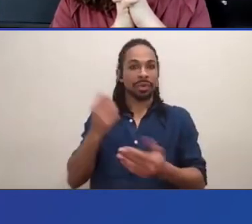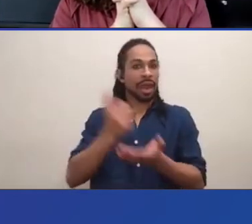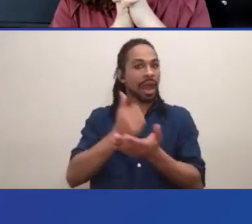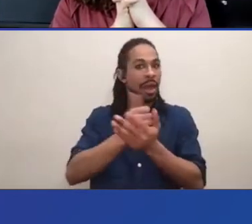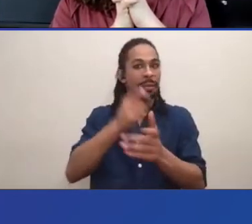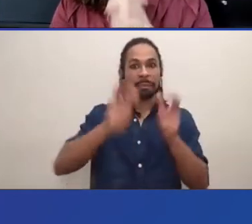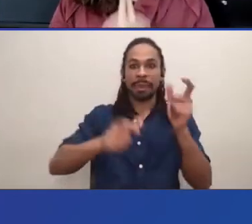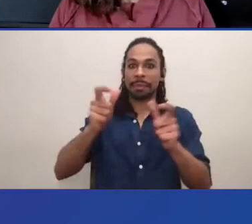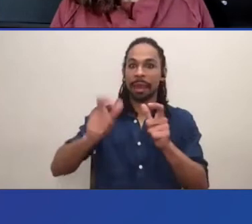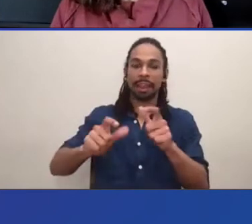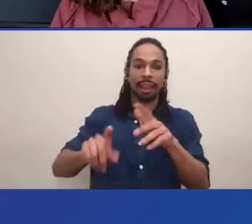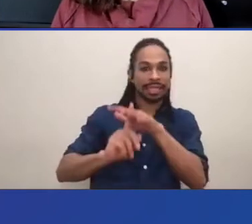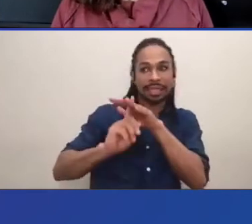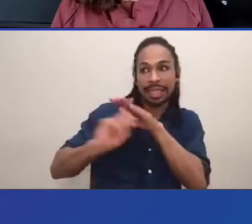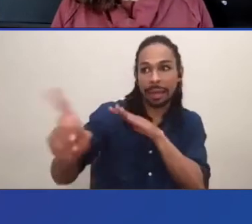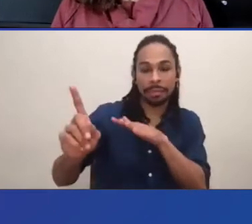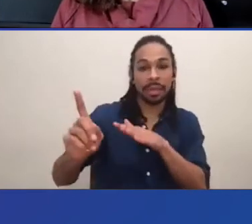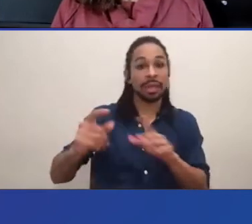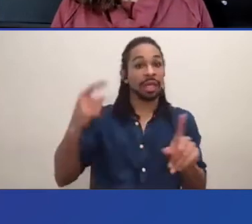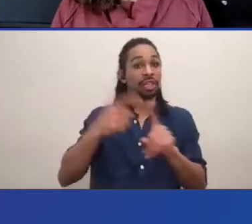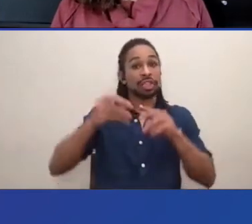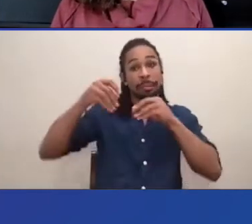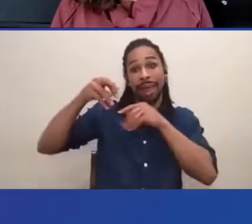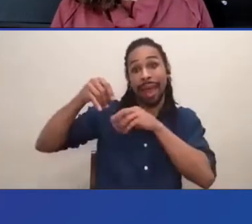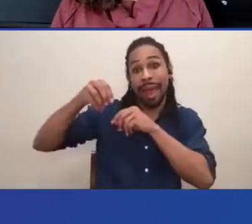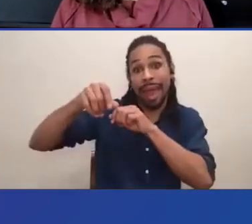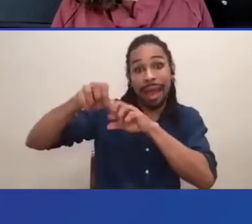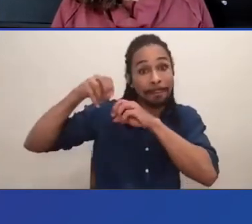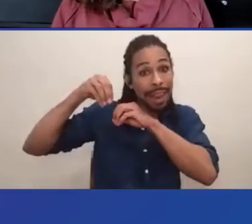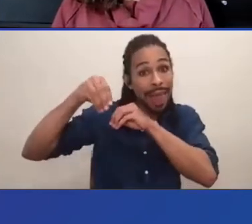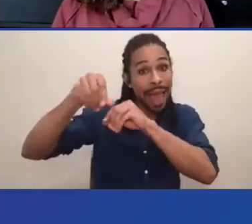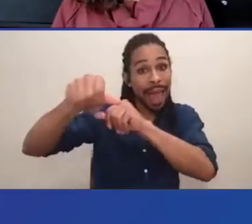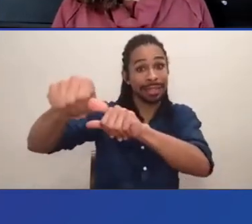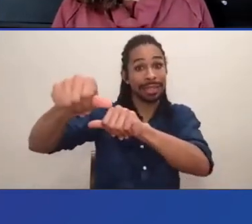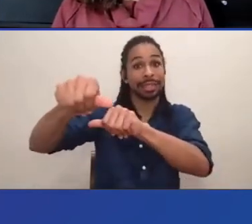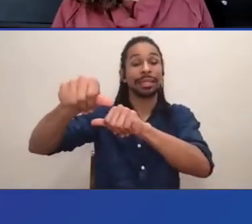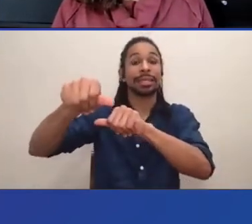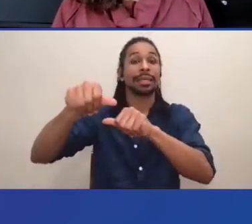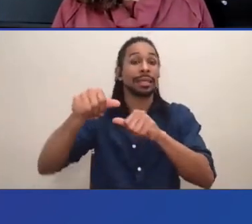she planted a seed that all of her descendants will be,